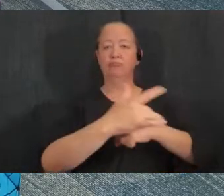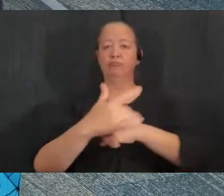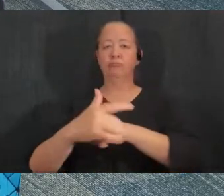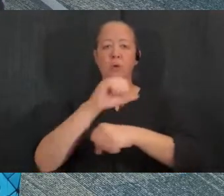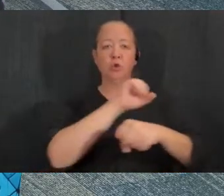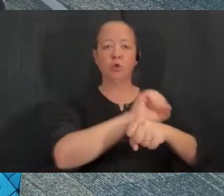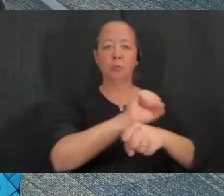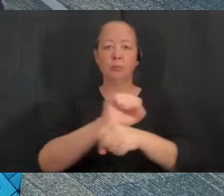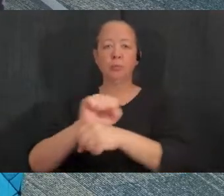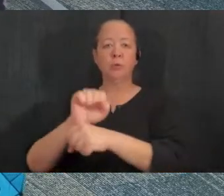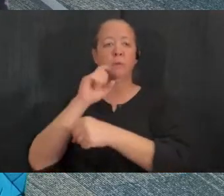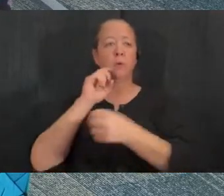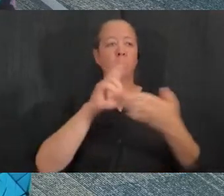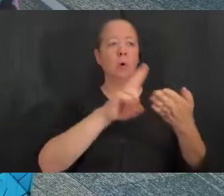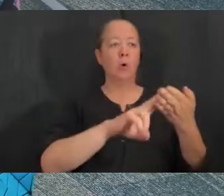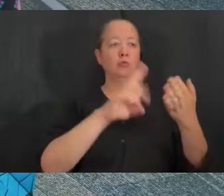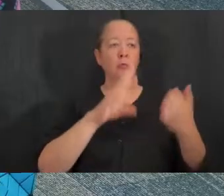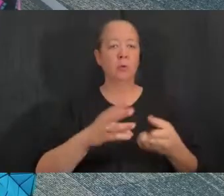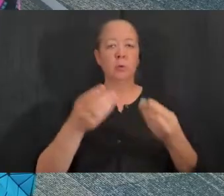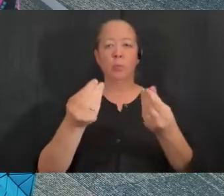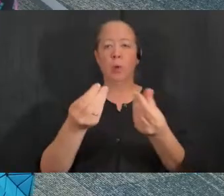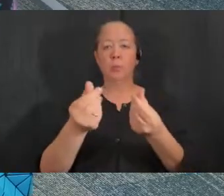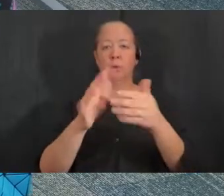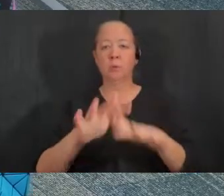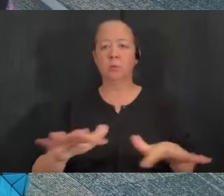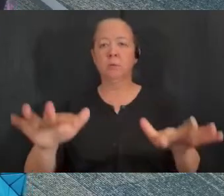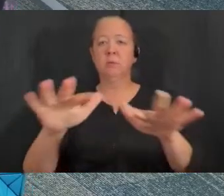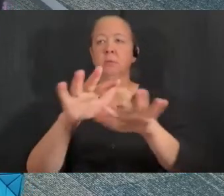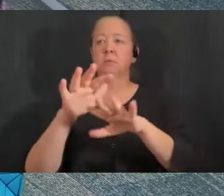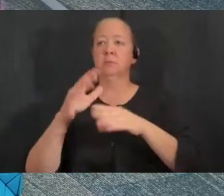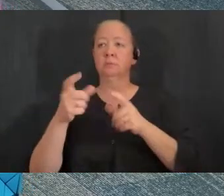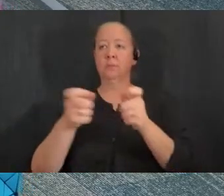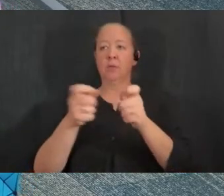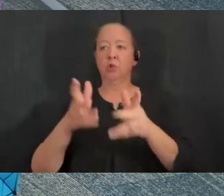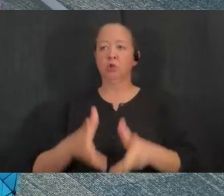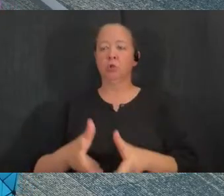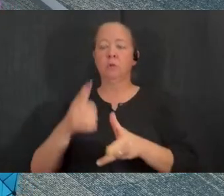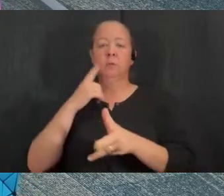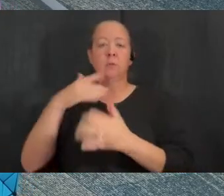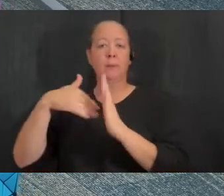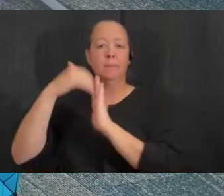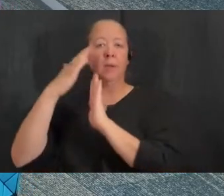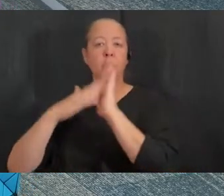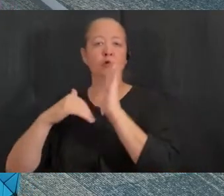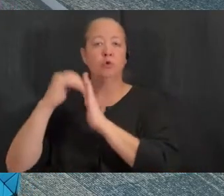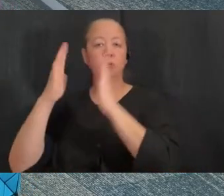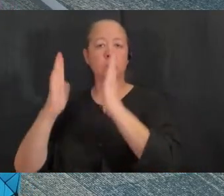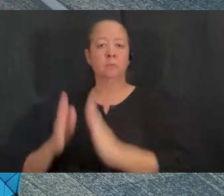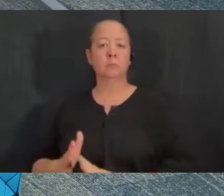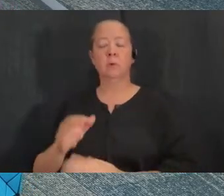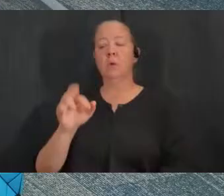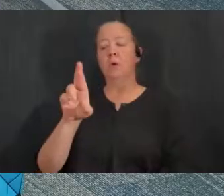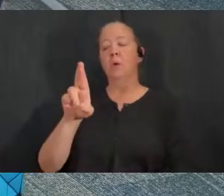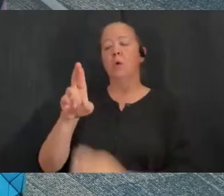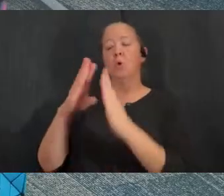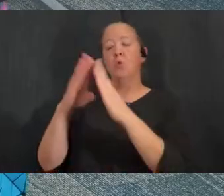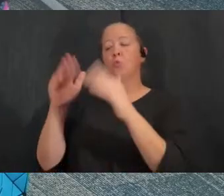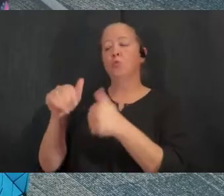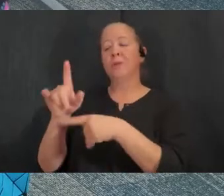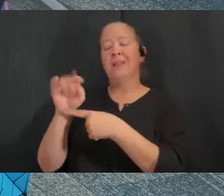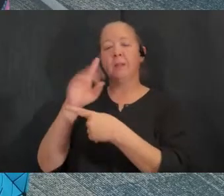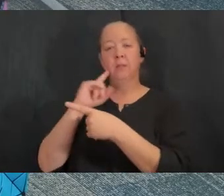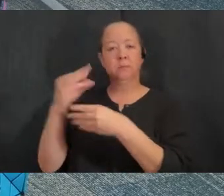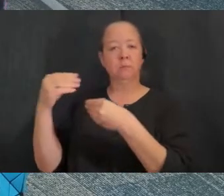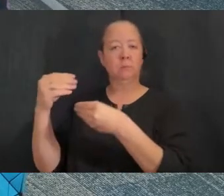they're contractors, property managers, painters, real estate folks, and hopefully also,